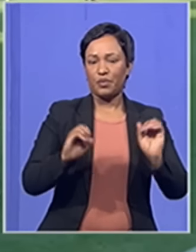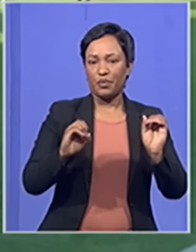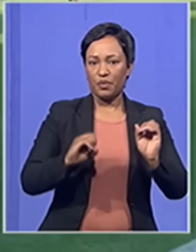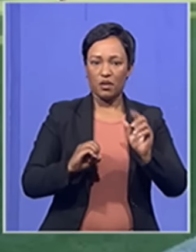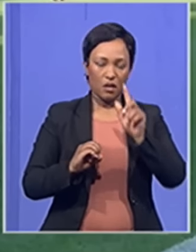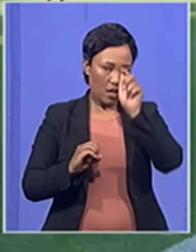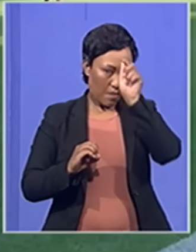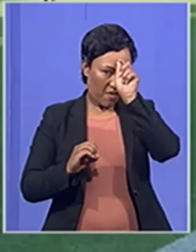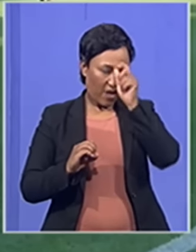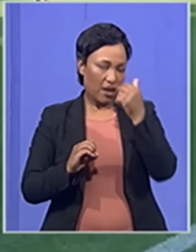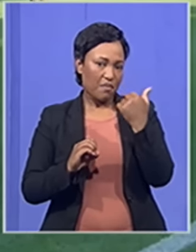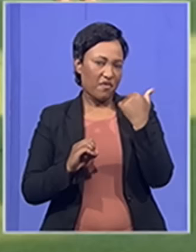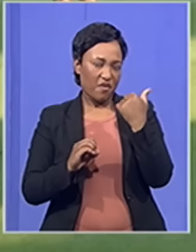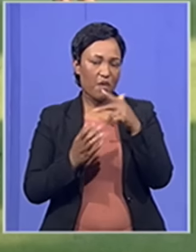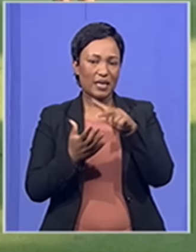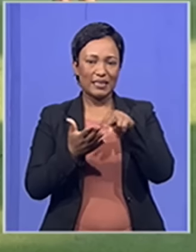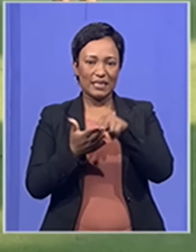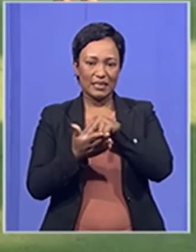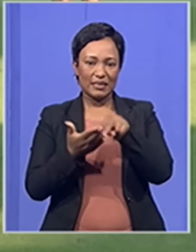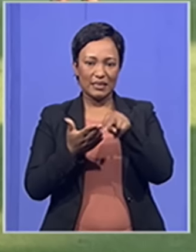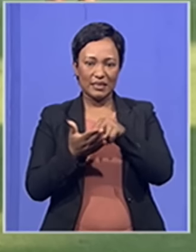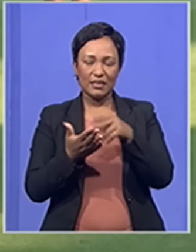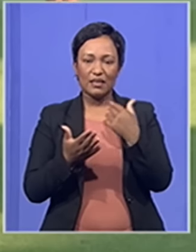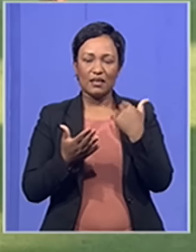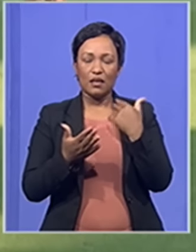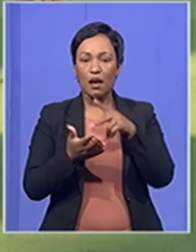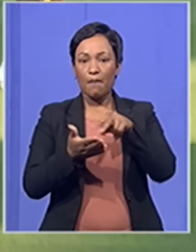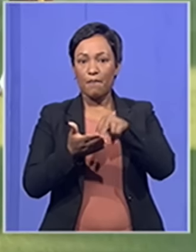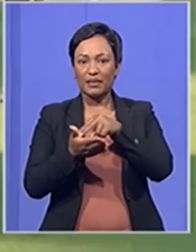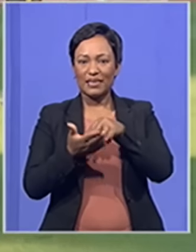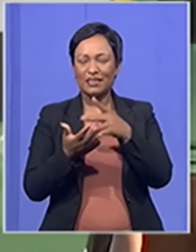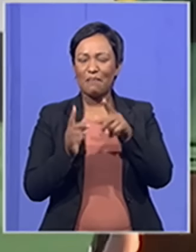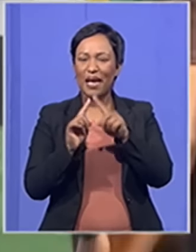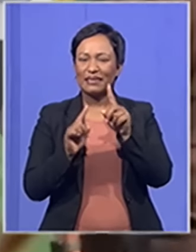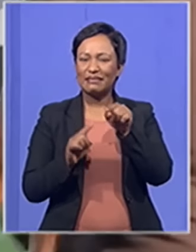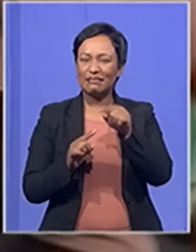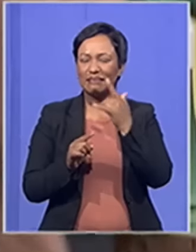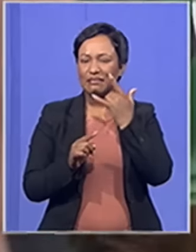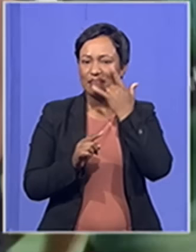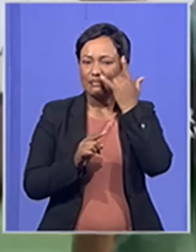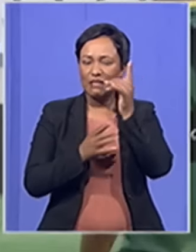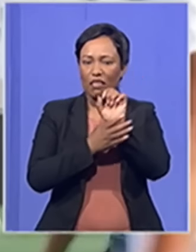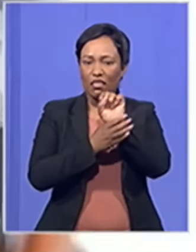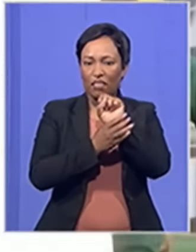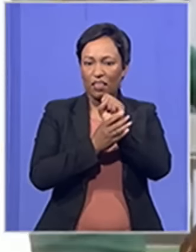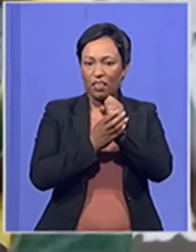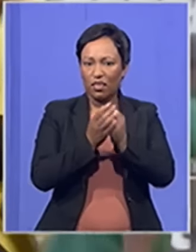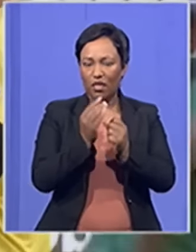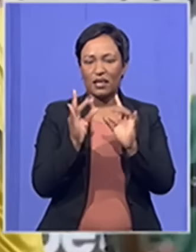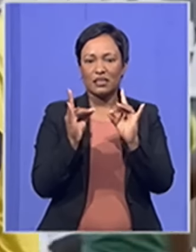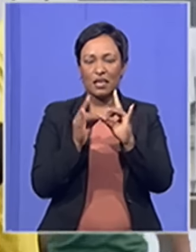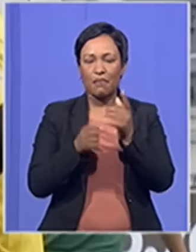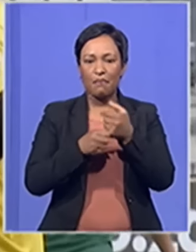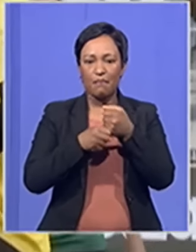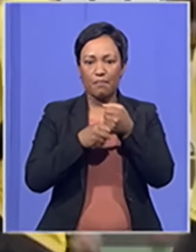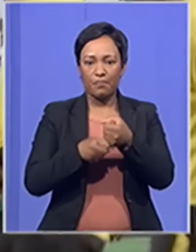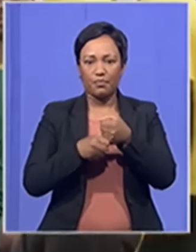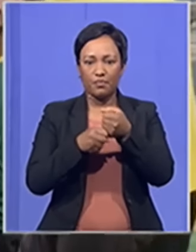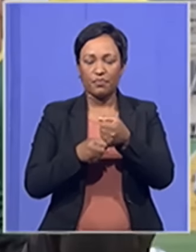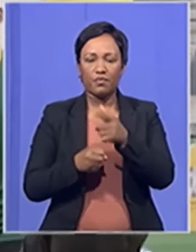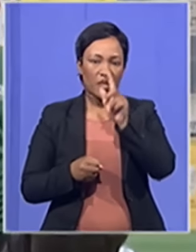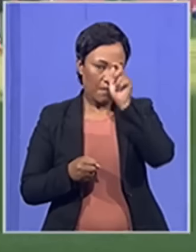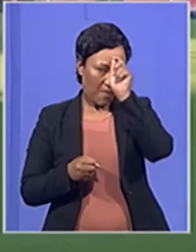le go tantsha motantsho o ne morago itsege jaaka motantsho wa matlhabisa ditlhong kwa stadiumong sa Mbombela. Bafana ba ne ba